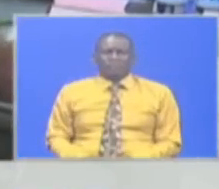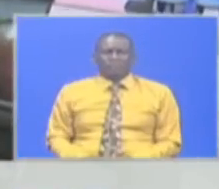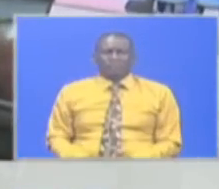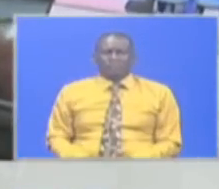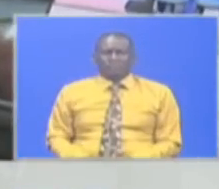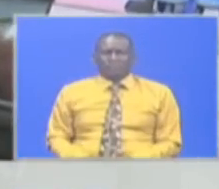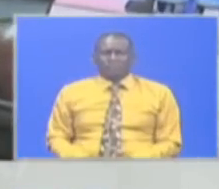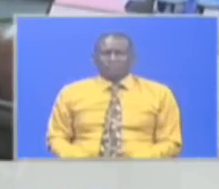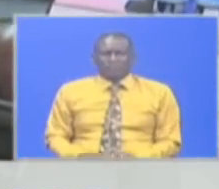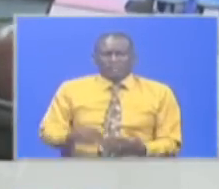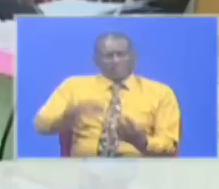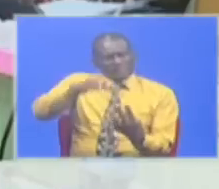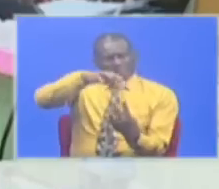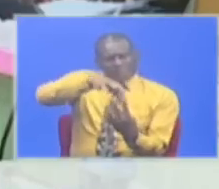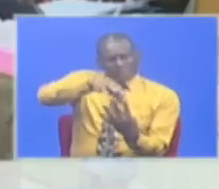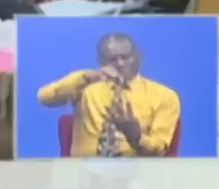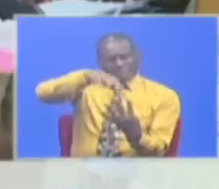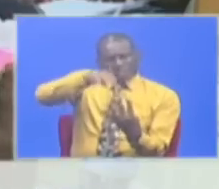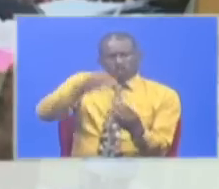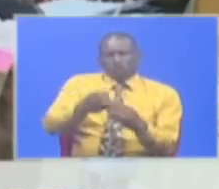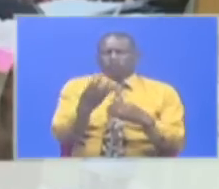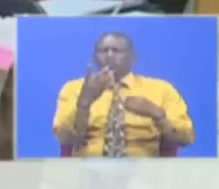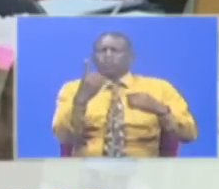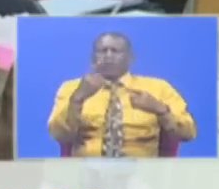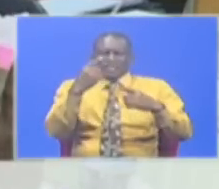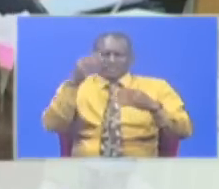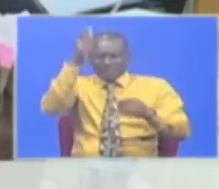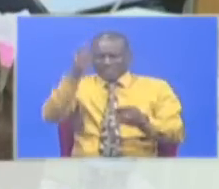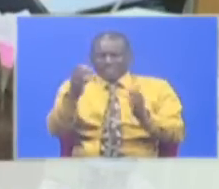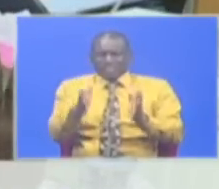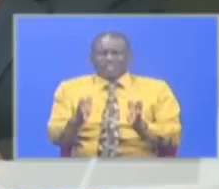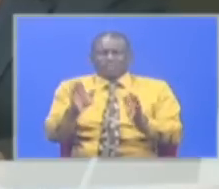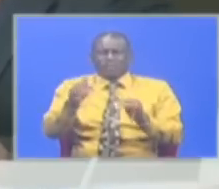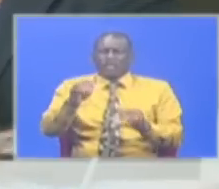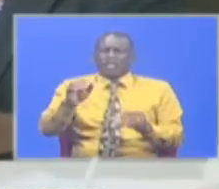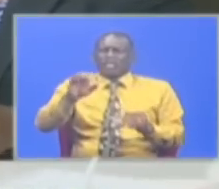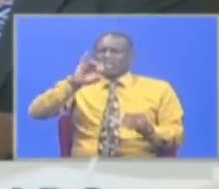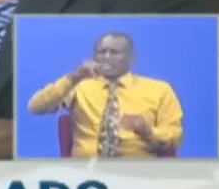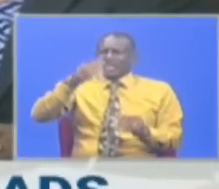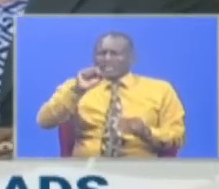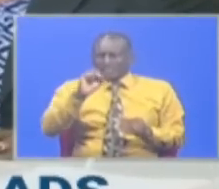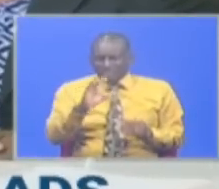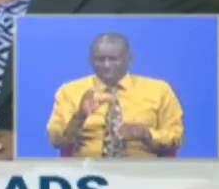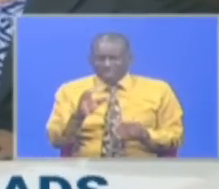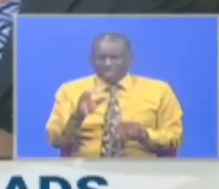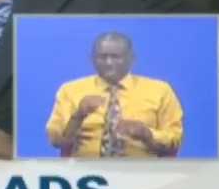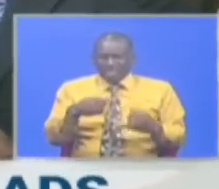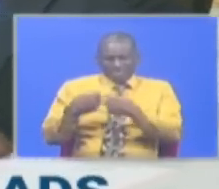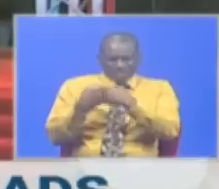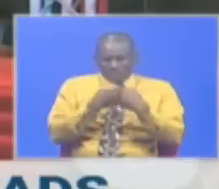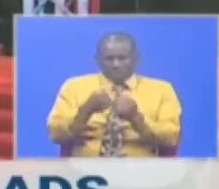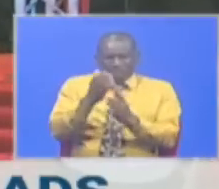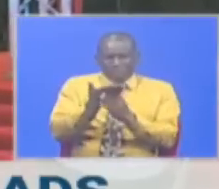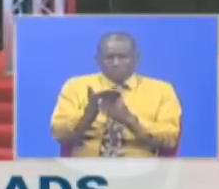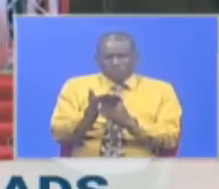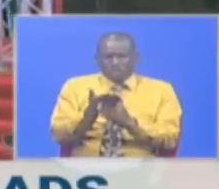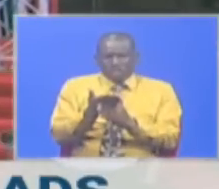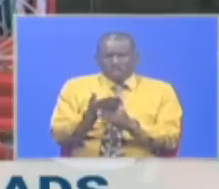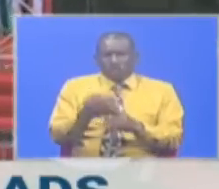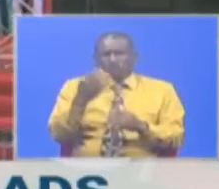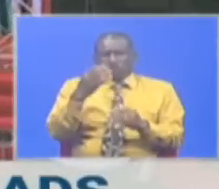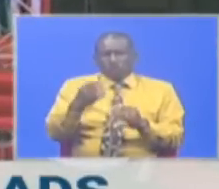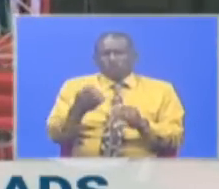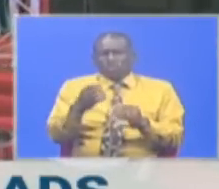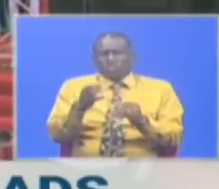The selection of 41 judges by the Judicial Service Commission is a recent tiff between the forearm of the government and